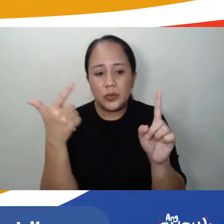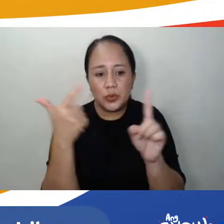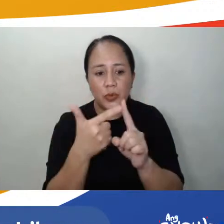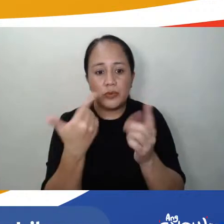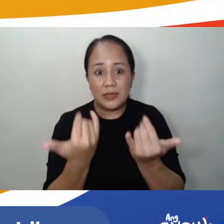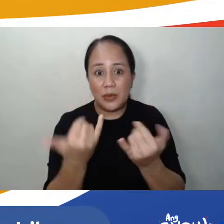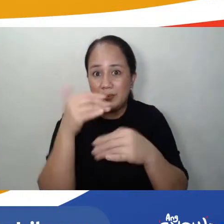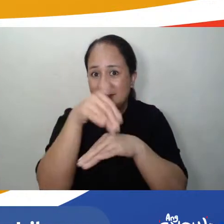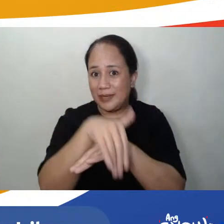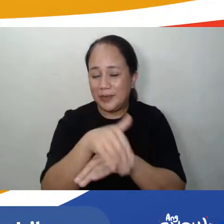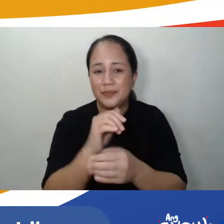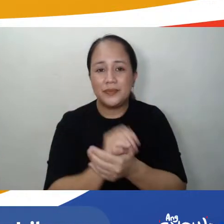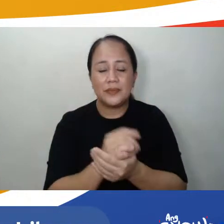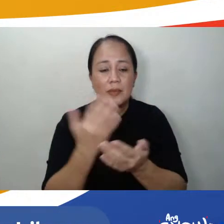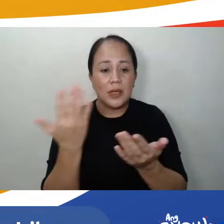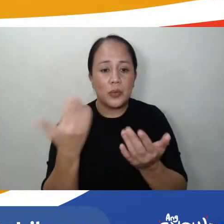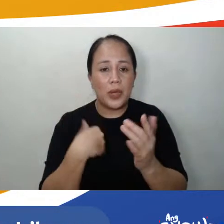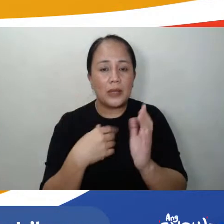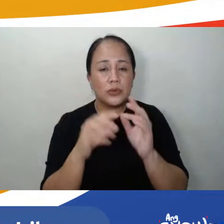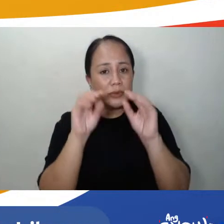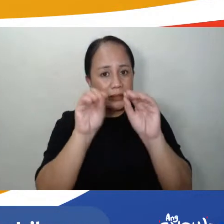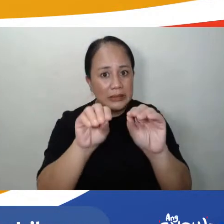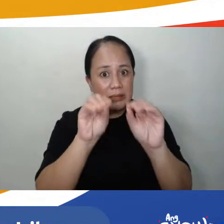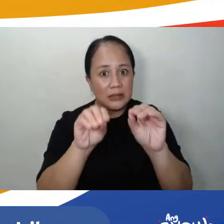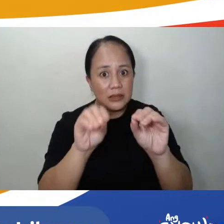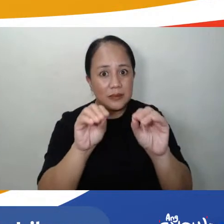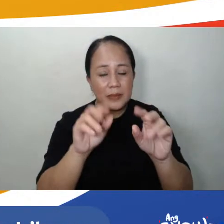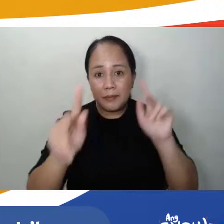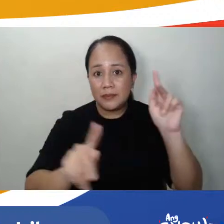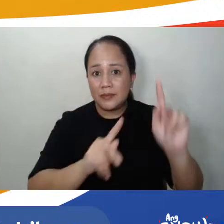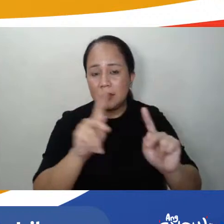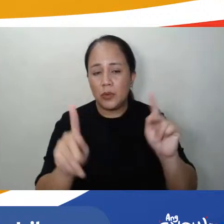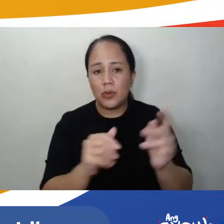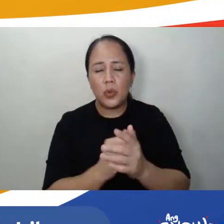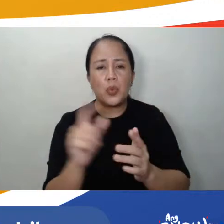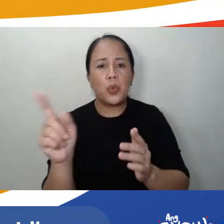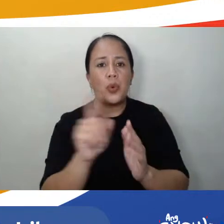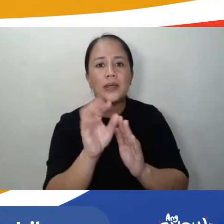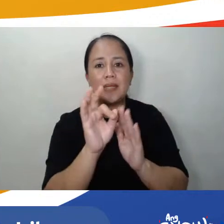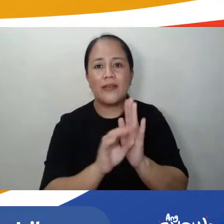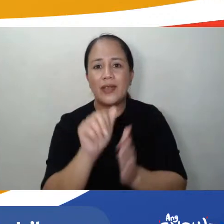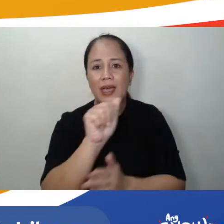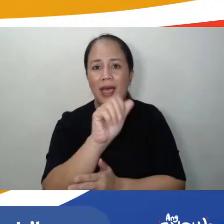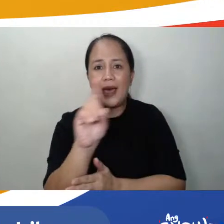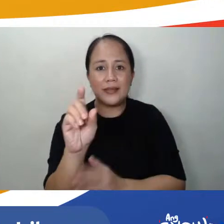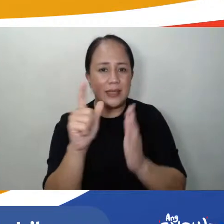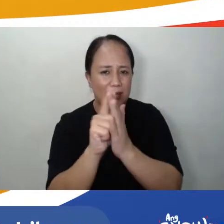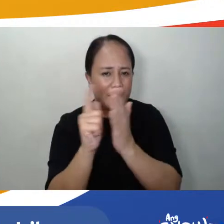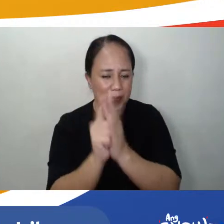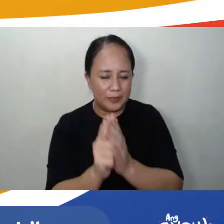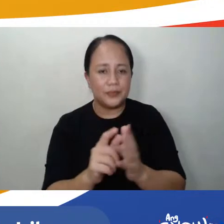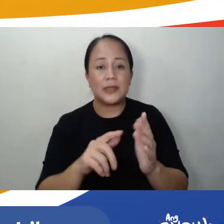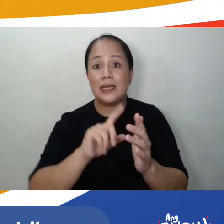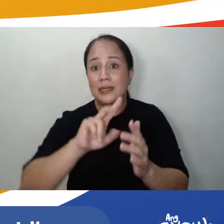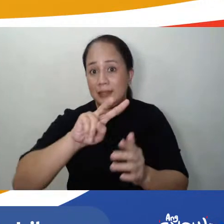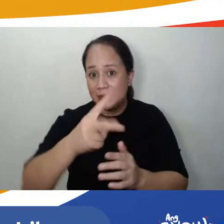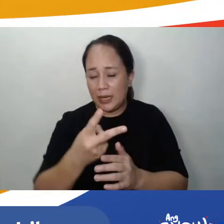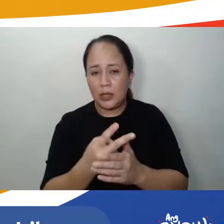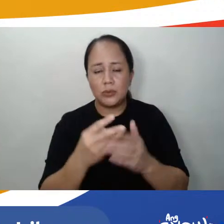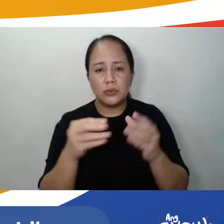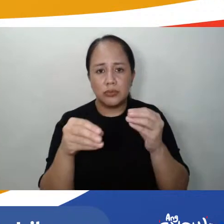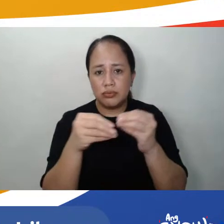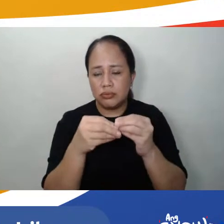tonight, una sa lahat is we want to educate the public on what the Facebook Ads Library is. Second is to expound on the